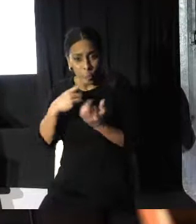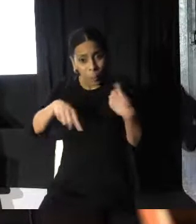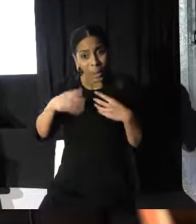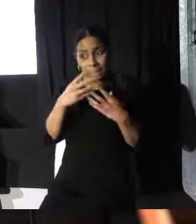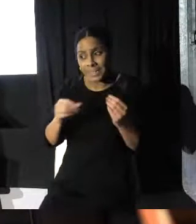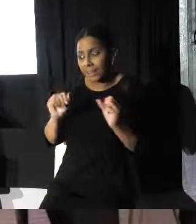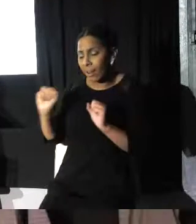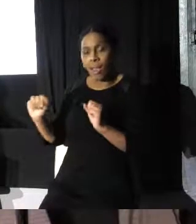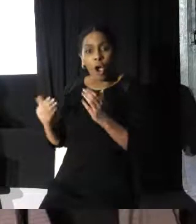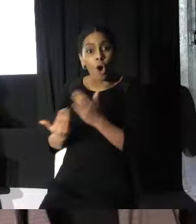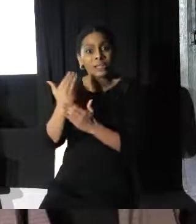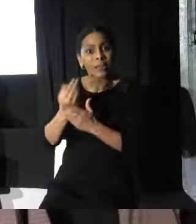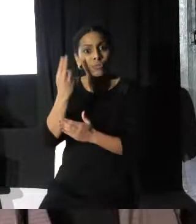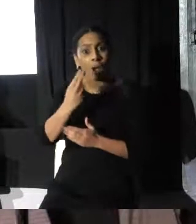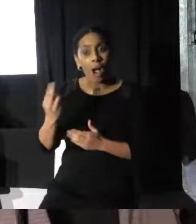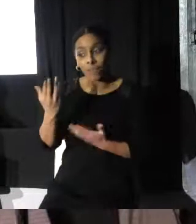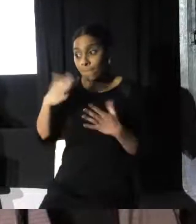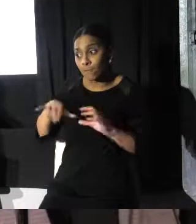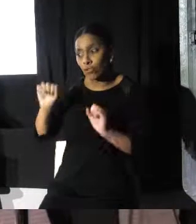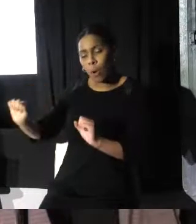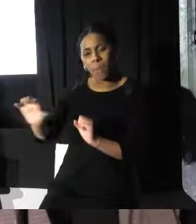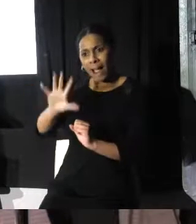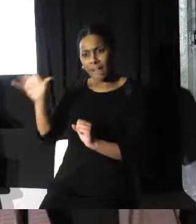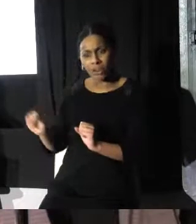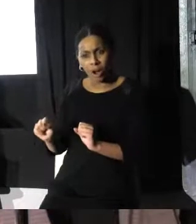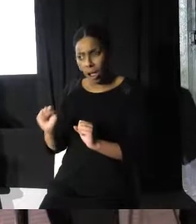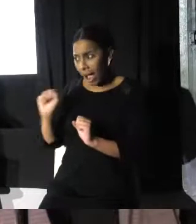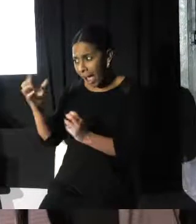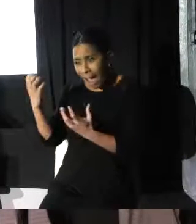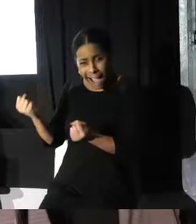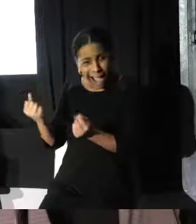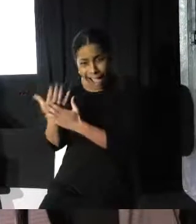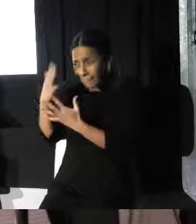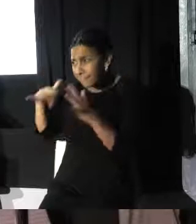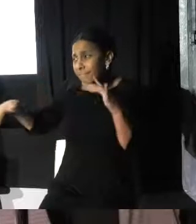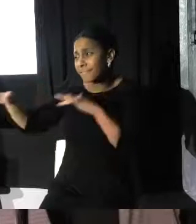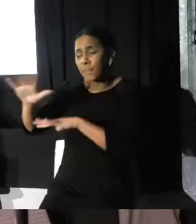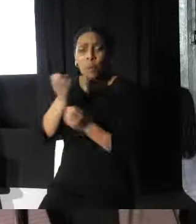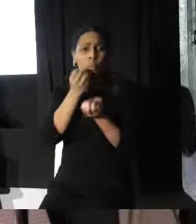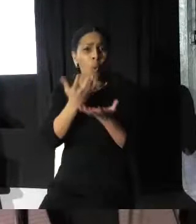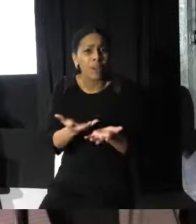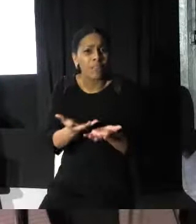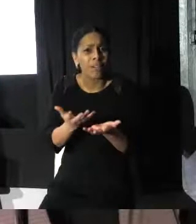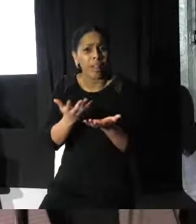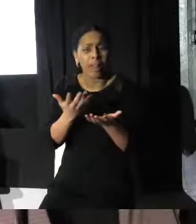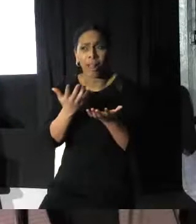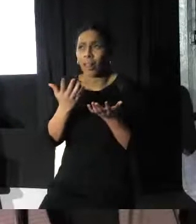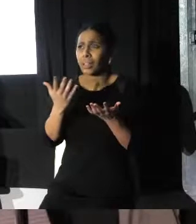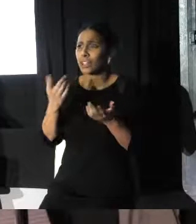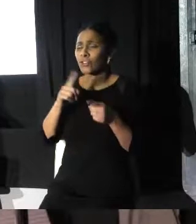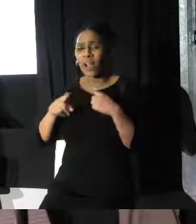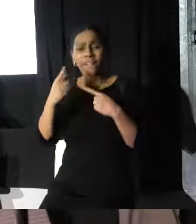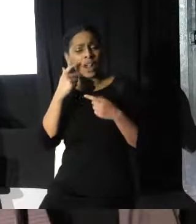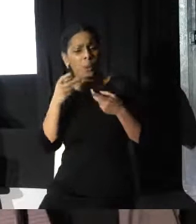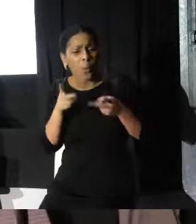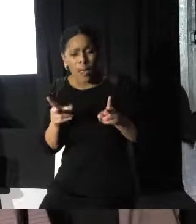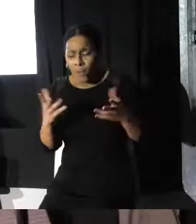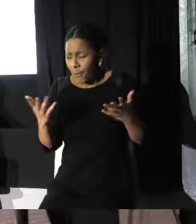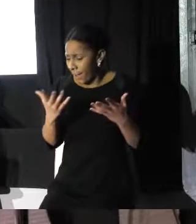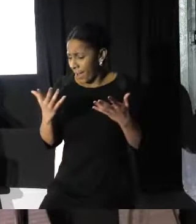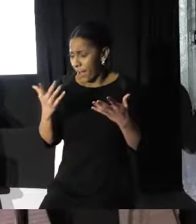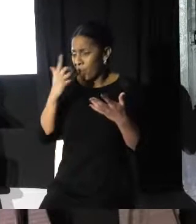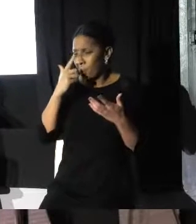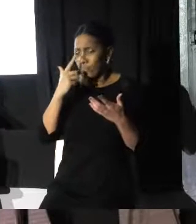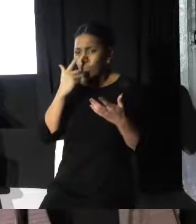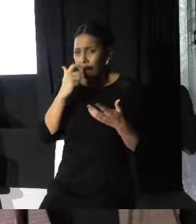the moment is from the continent of Africa. It would be so wonderful to find ways where, you